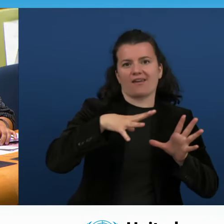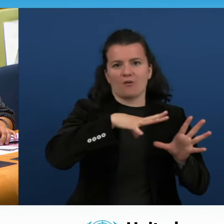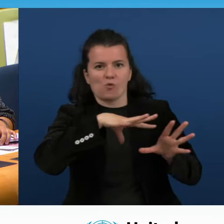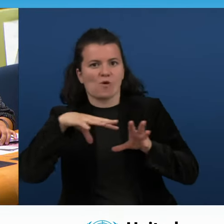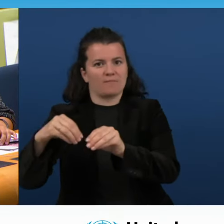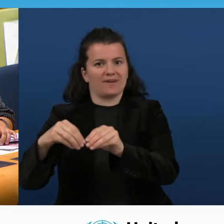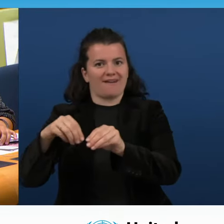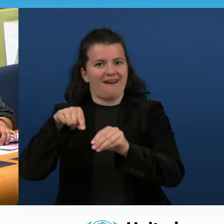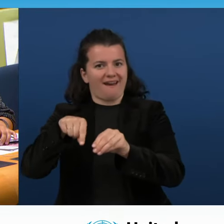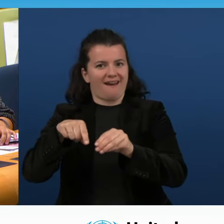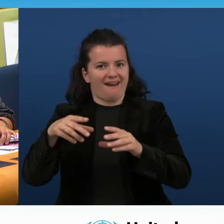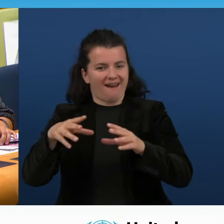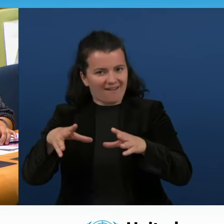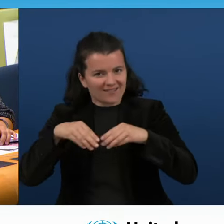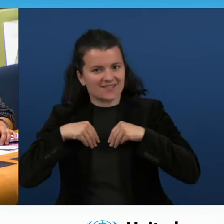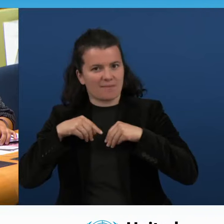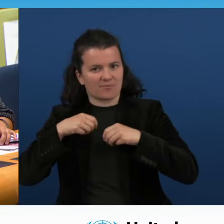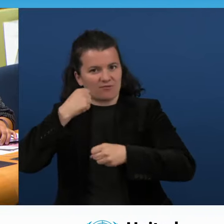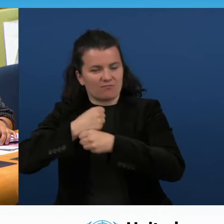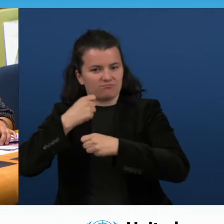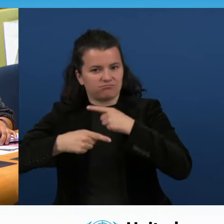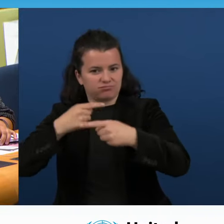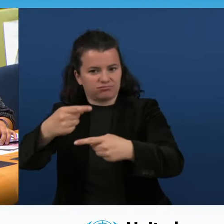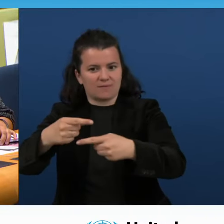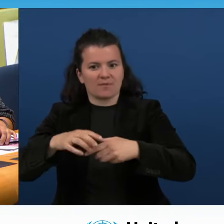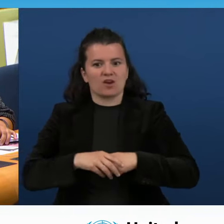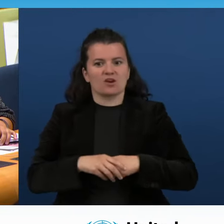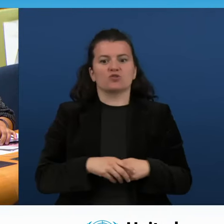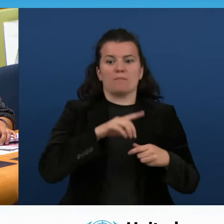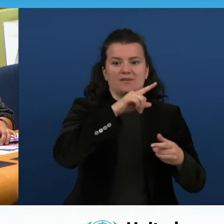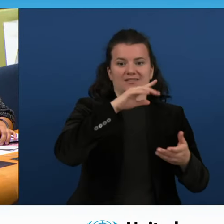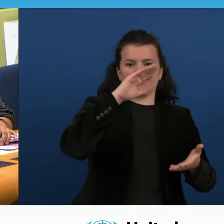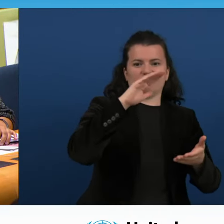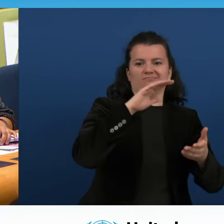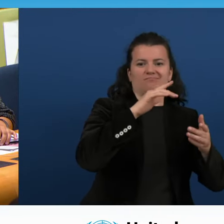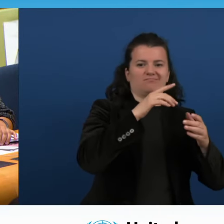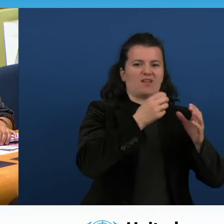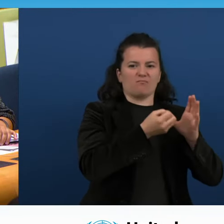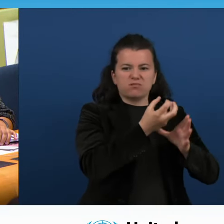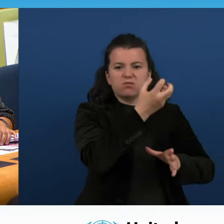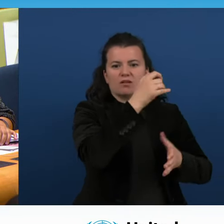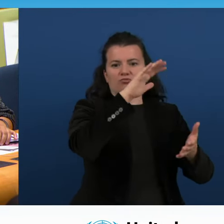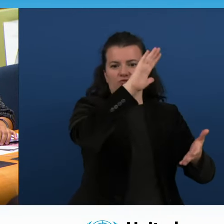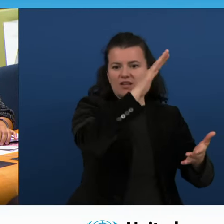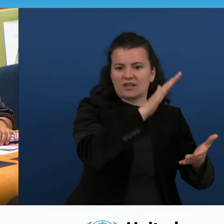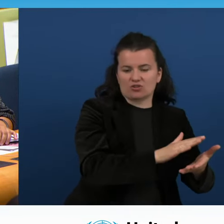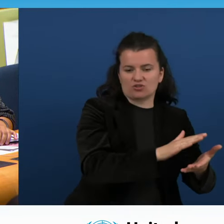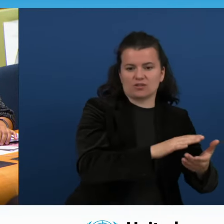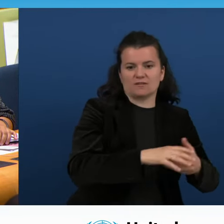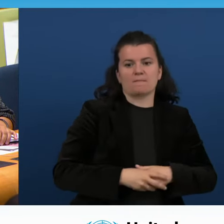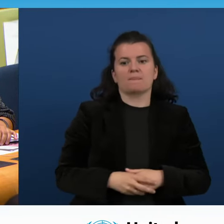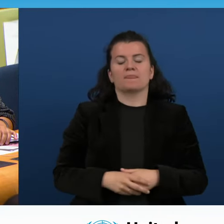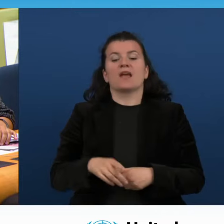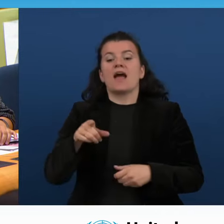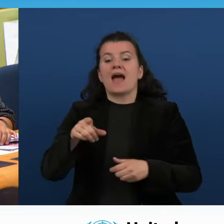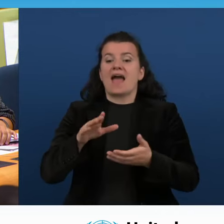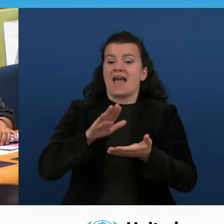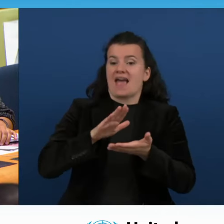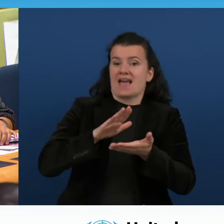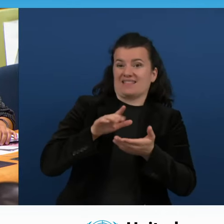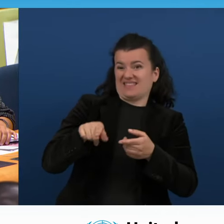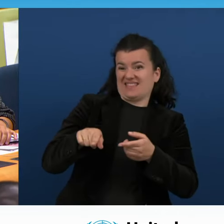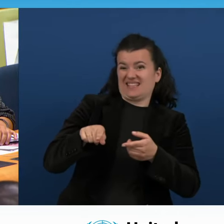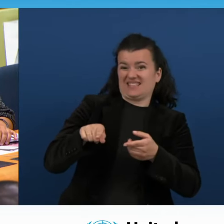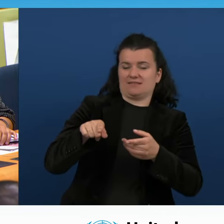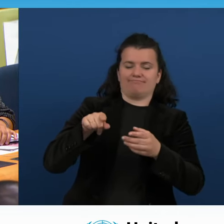Its contribution to poverty alleviation is often underestimated. Clean energy is a fundamental tool for us to ensure access